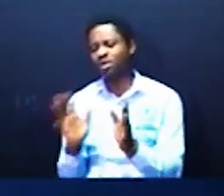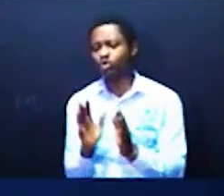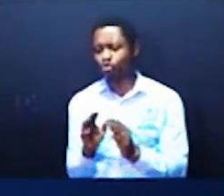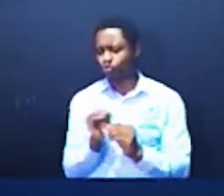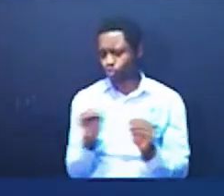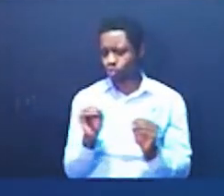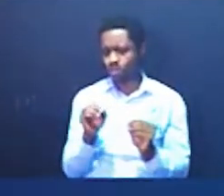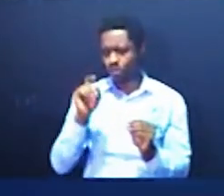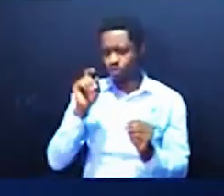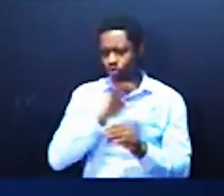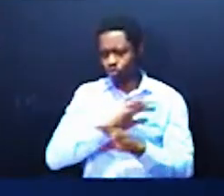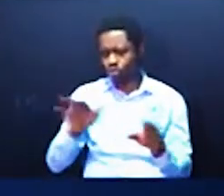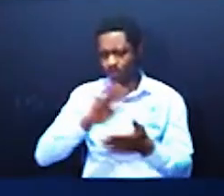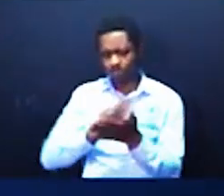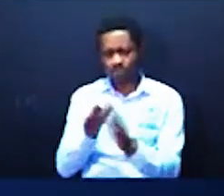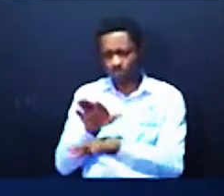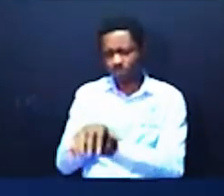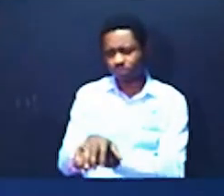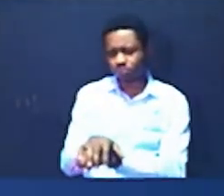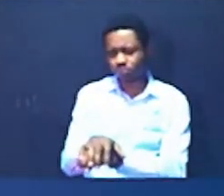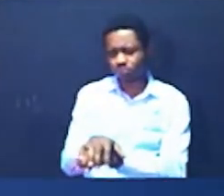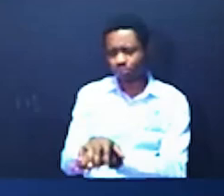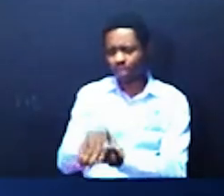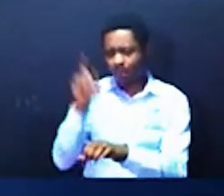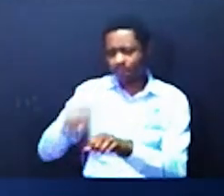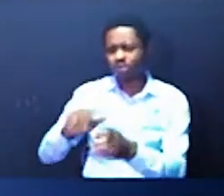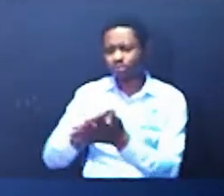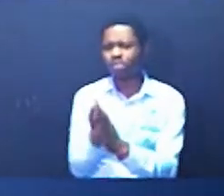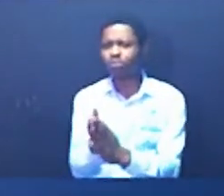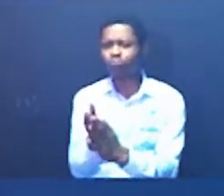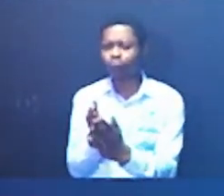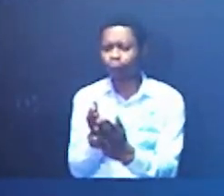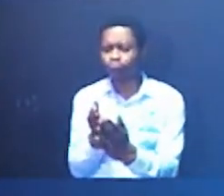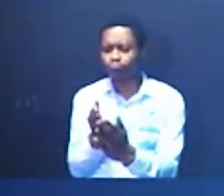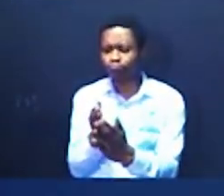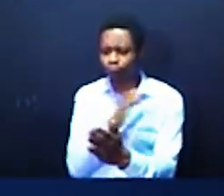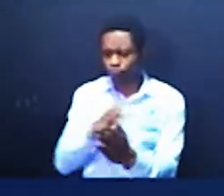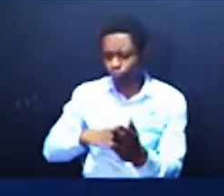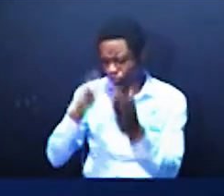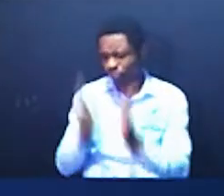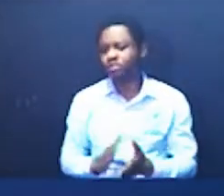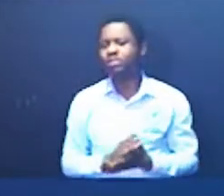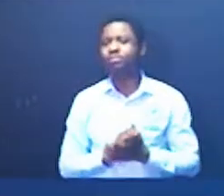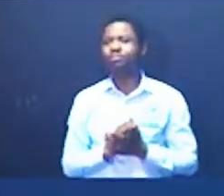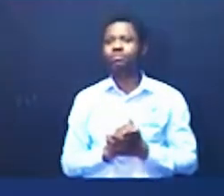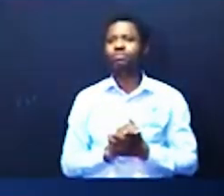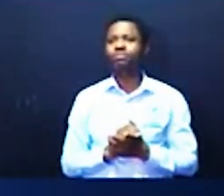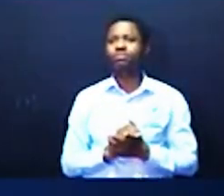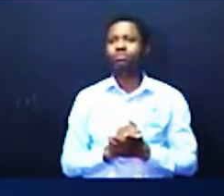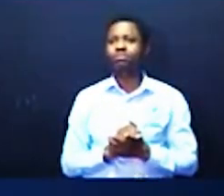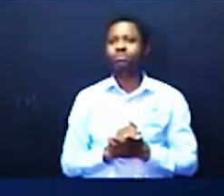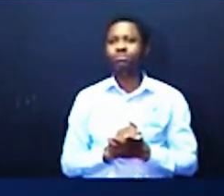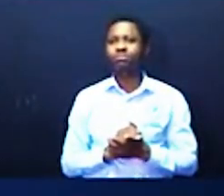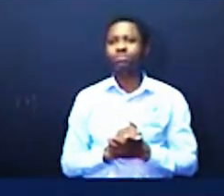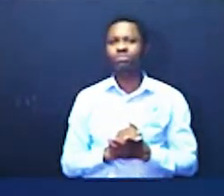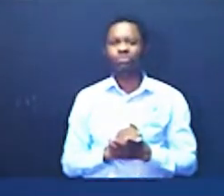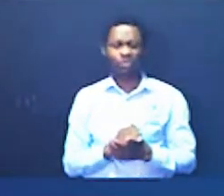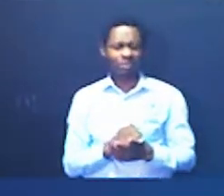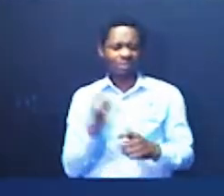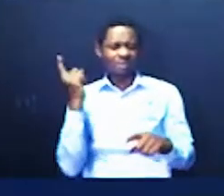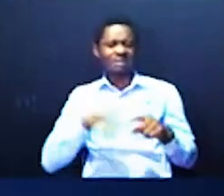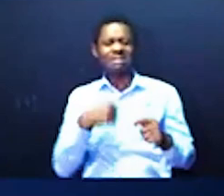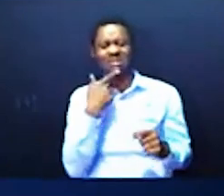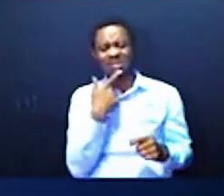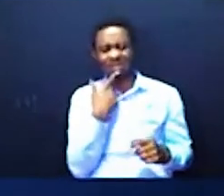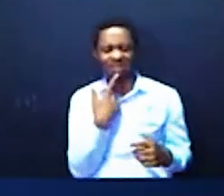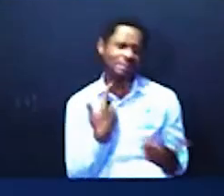Be real. Be a Christian. You cannot say that I didn't have money,